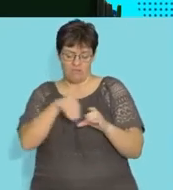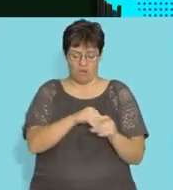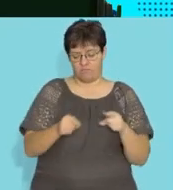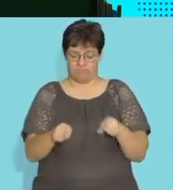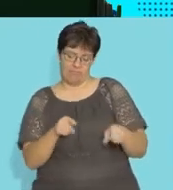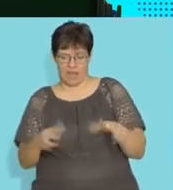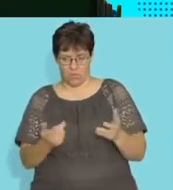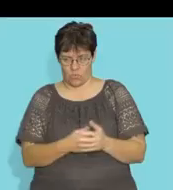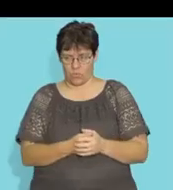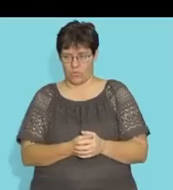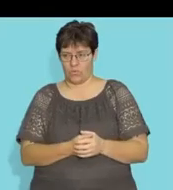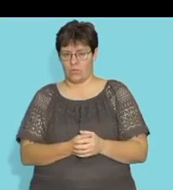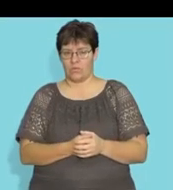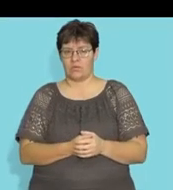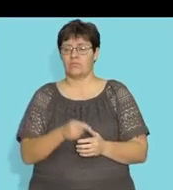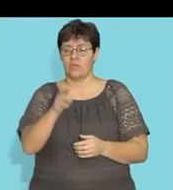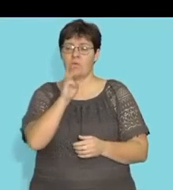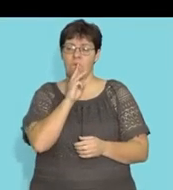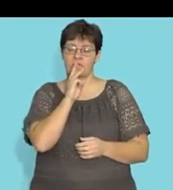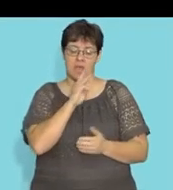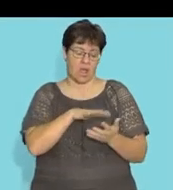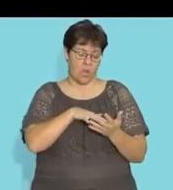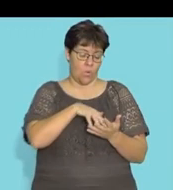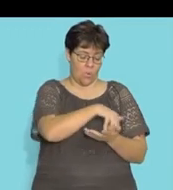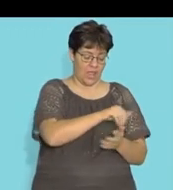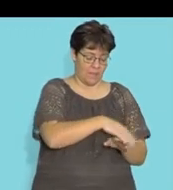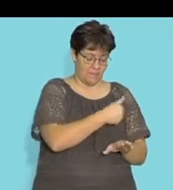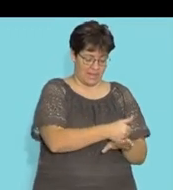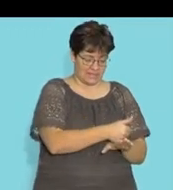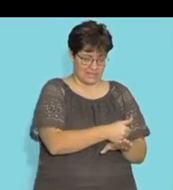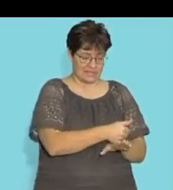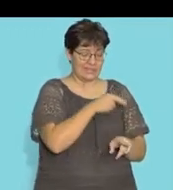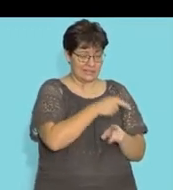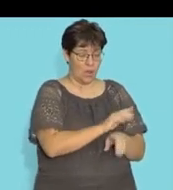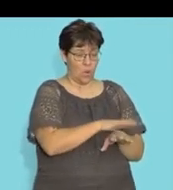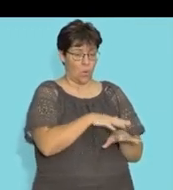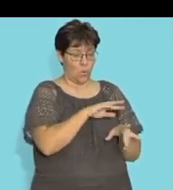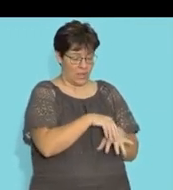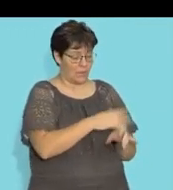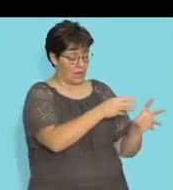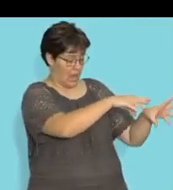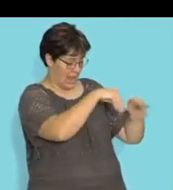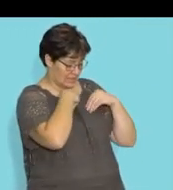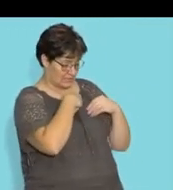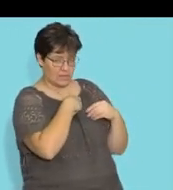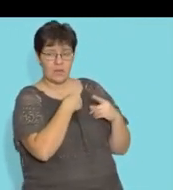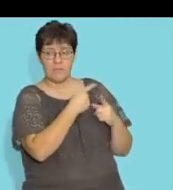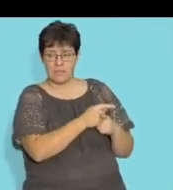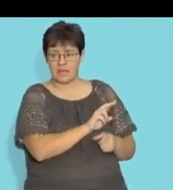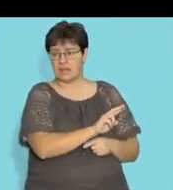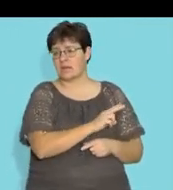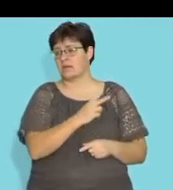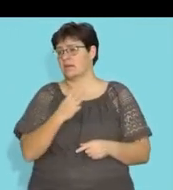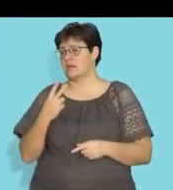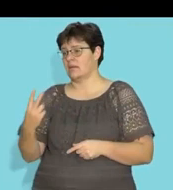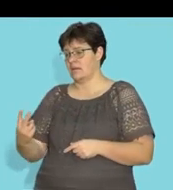how it will react. So your water will be a weak base, and this weak base will now